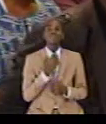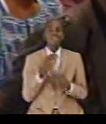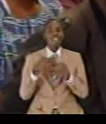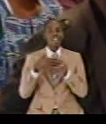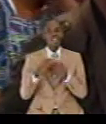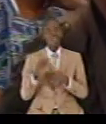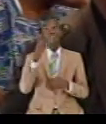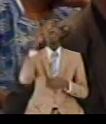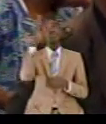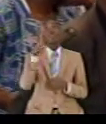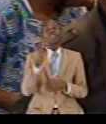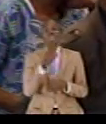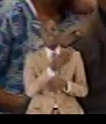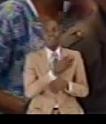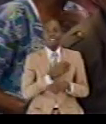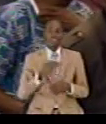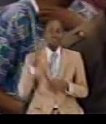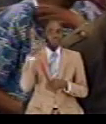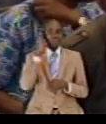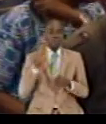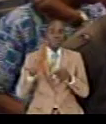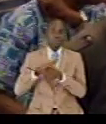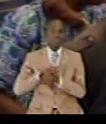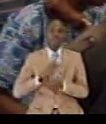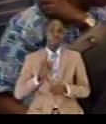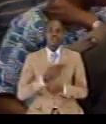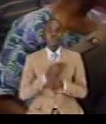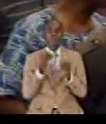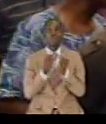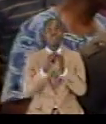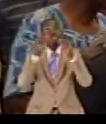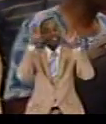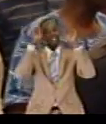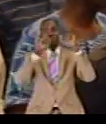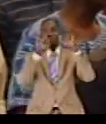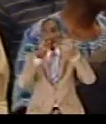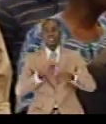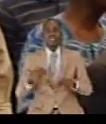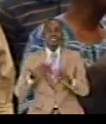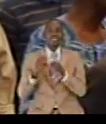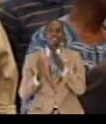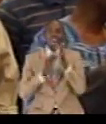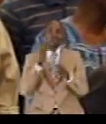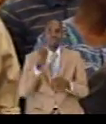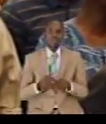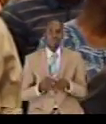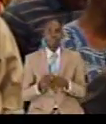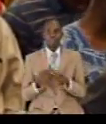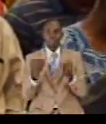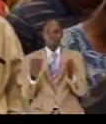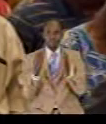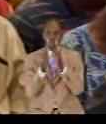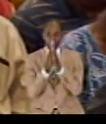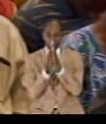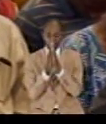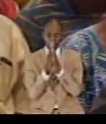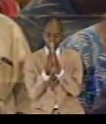He'll load us with His blessings in Jesus' name. Let's close our eyes for